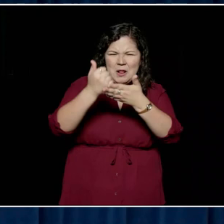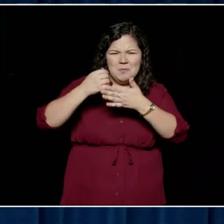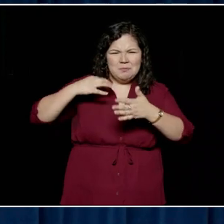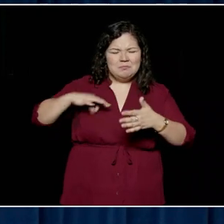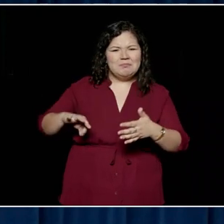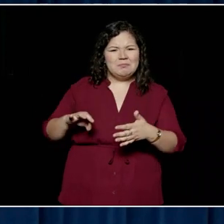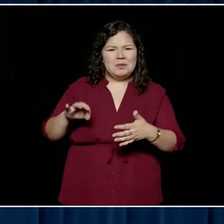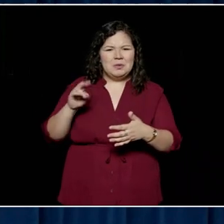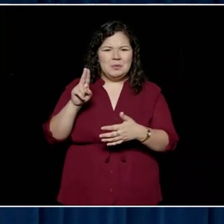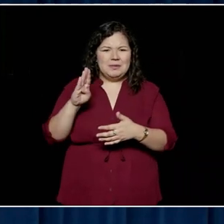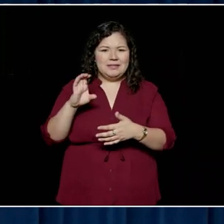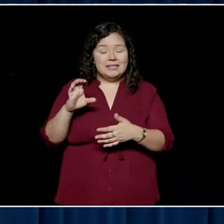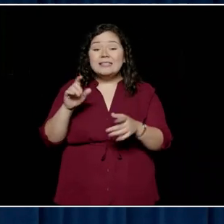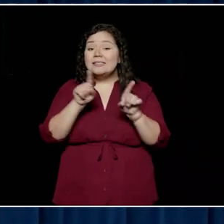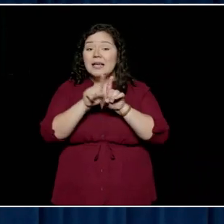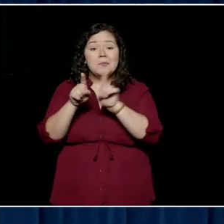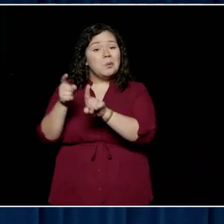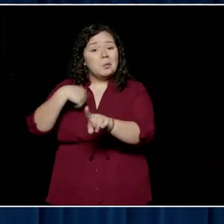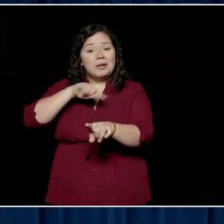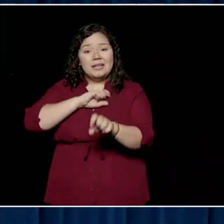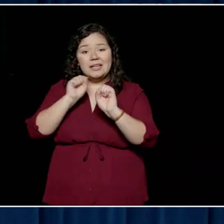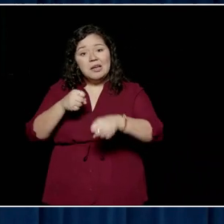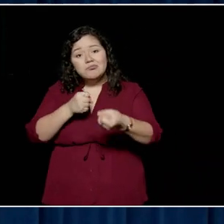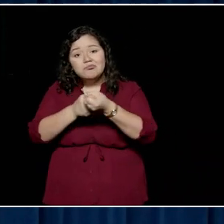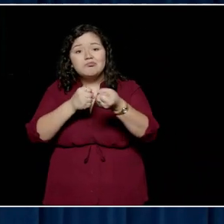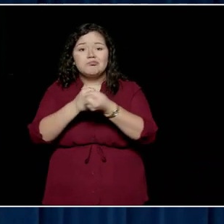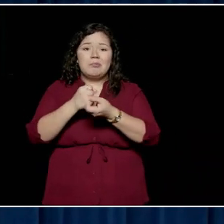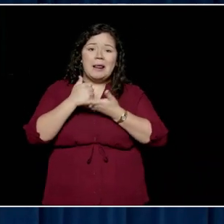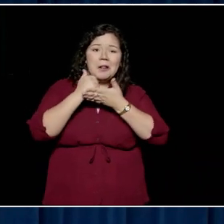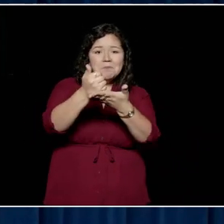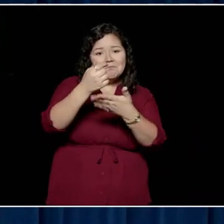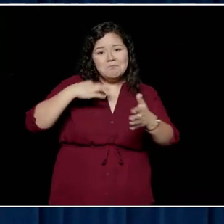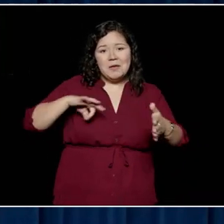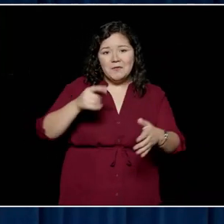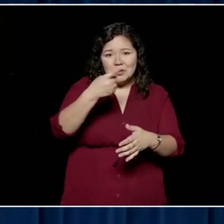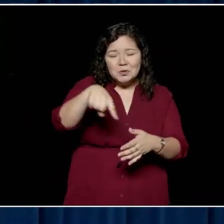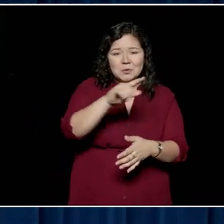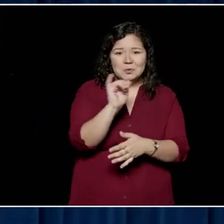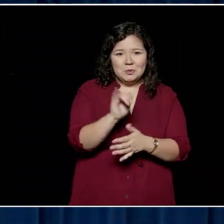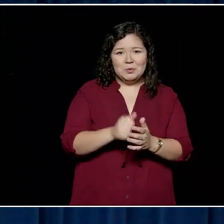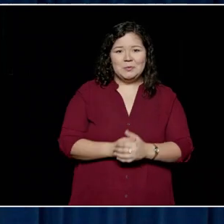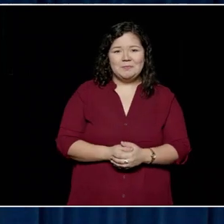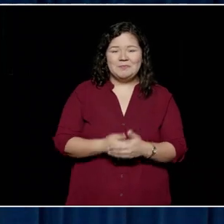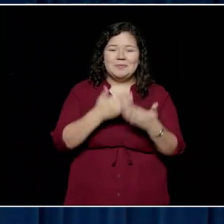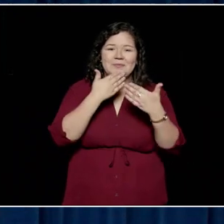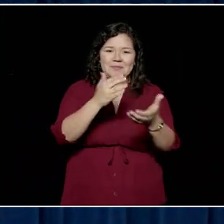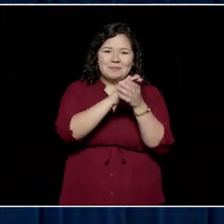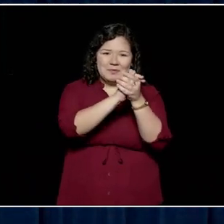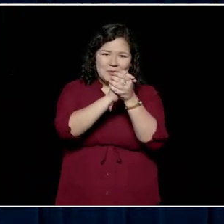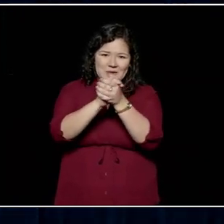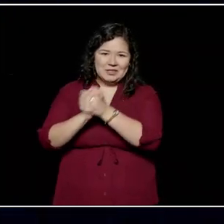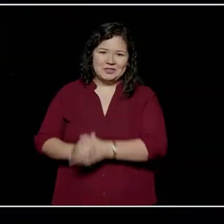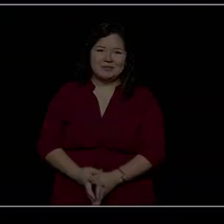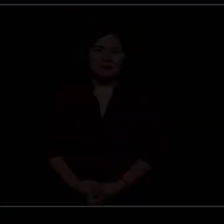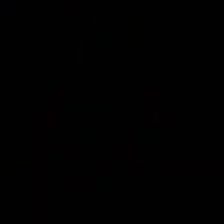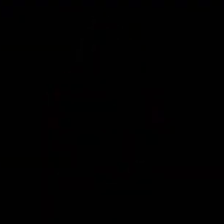it still has much to offer you. Tua est, and again, my congratulations to all